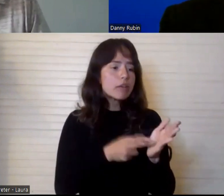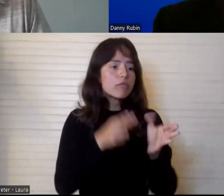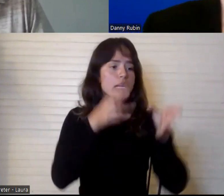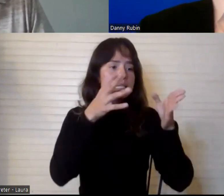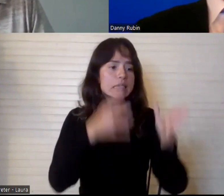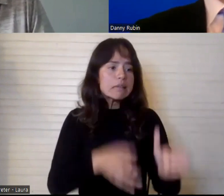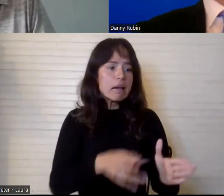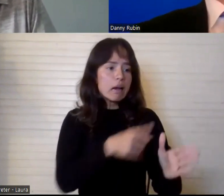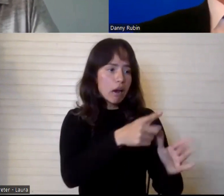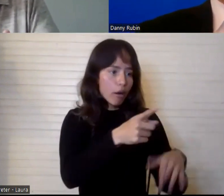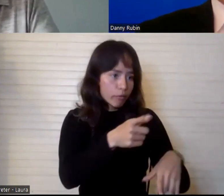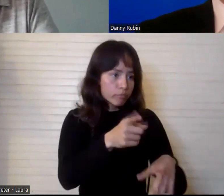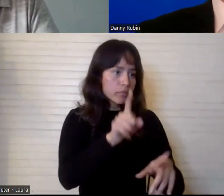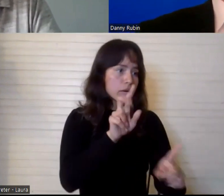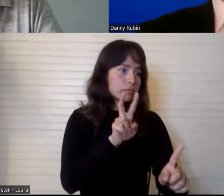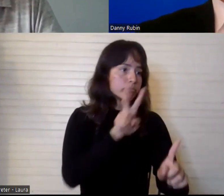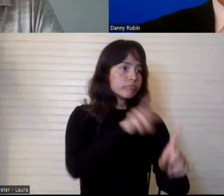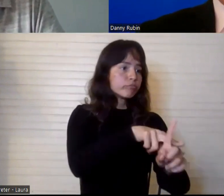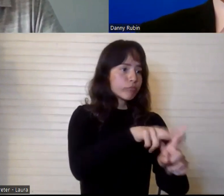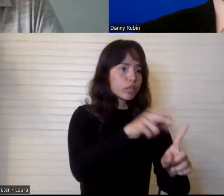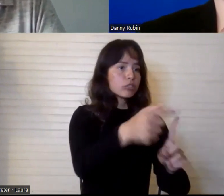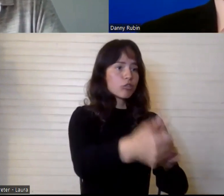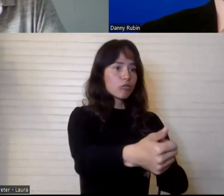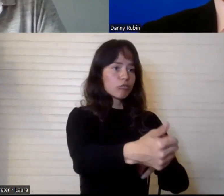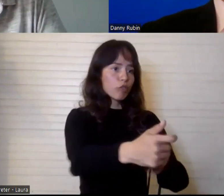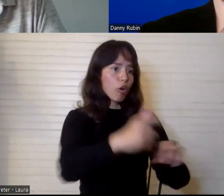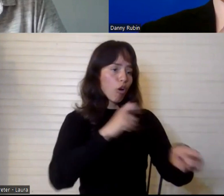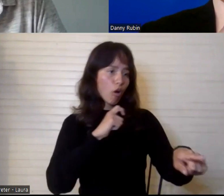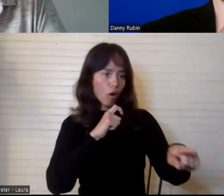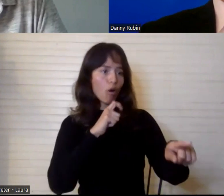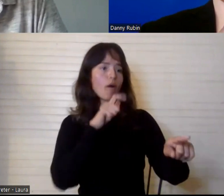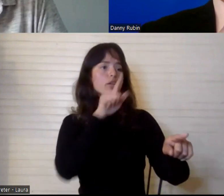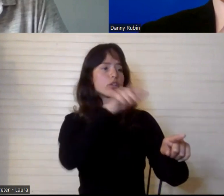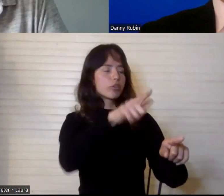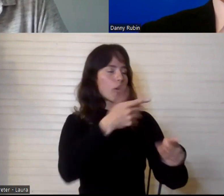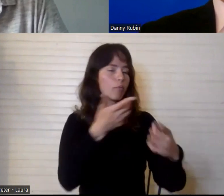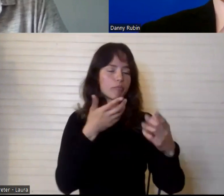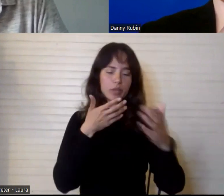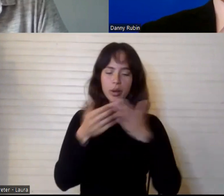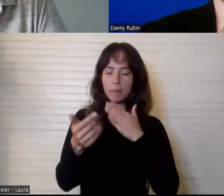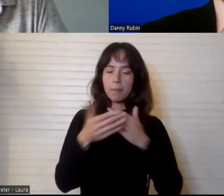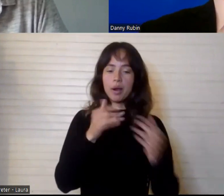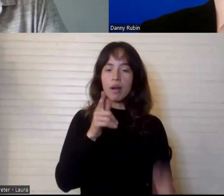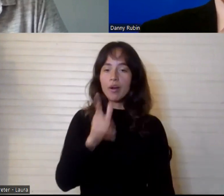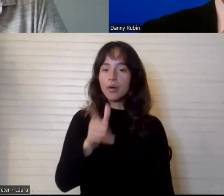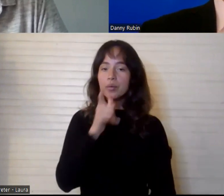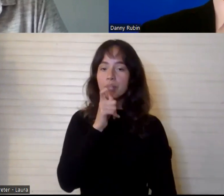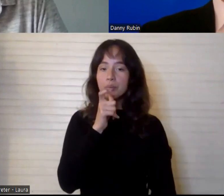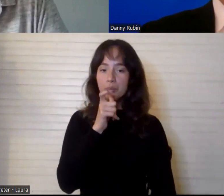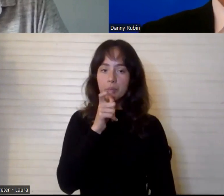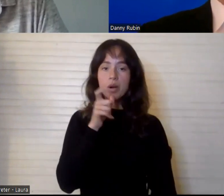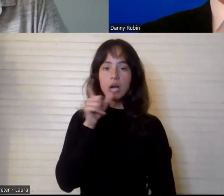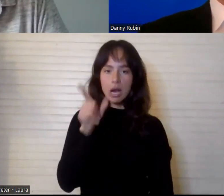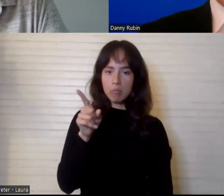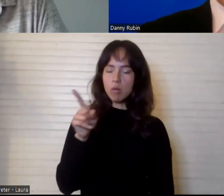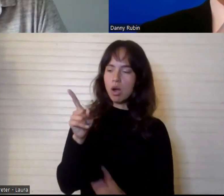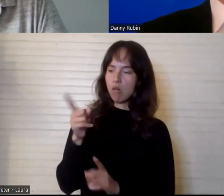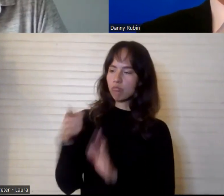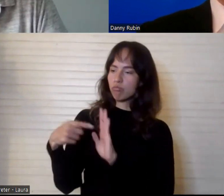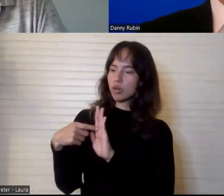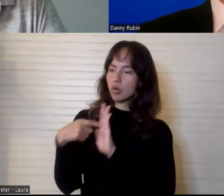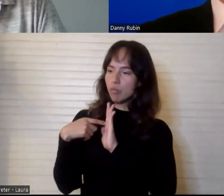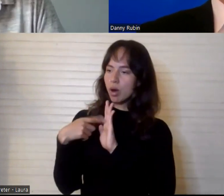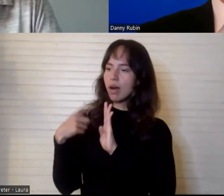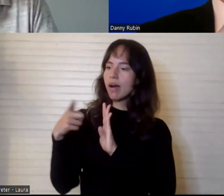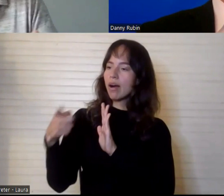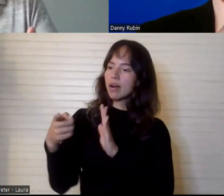are you? What is your role within the organization? And what role do you think or do you expect to play in the web development project once we get